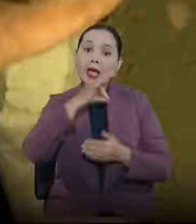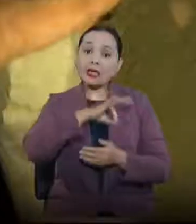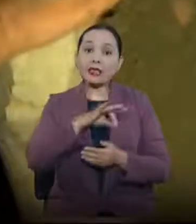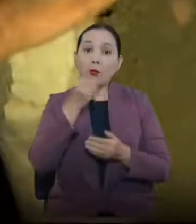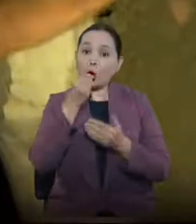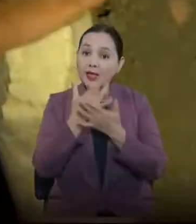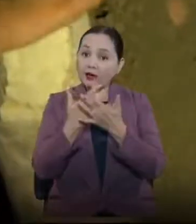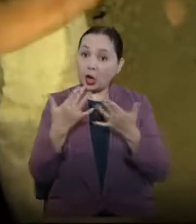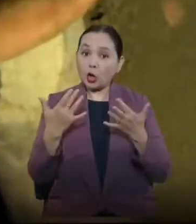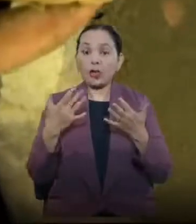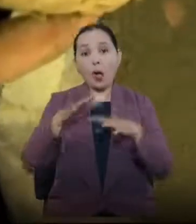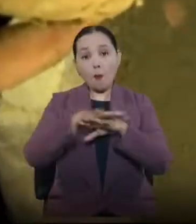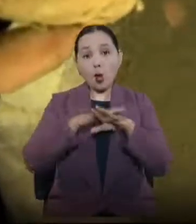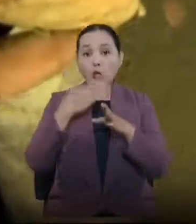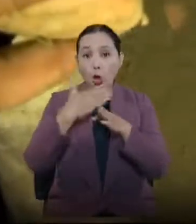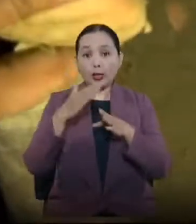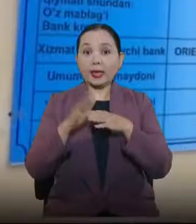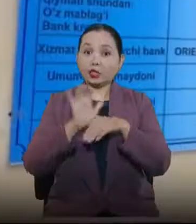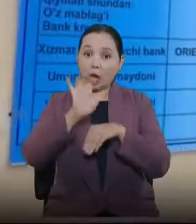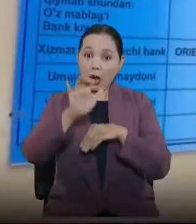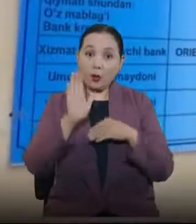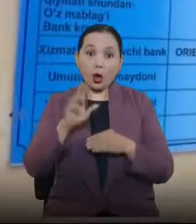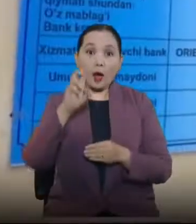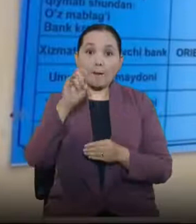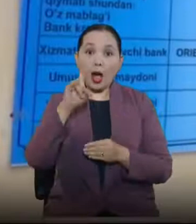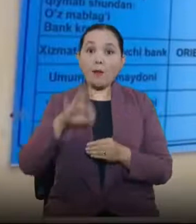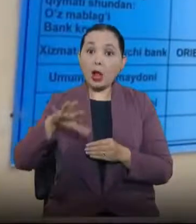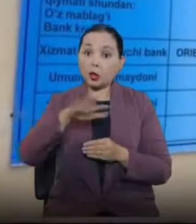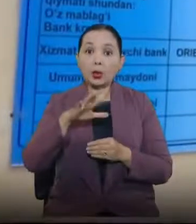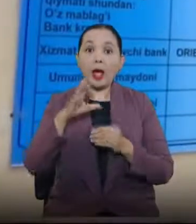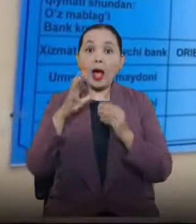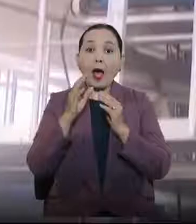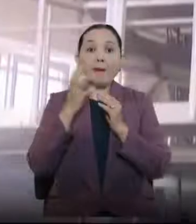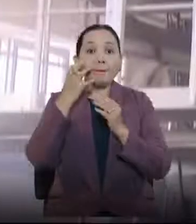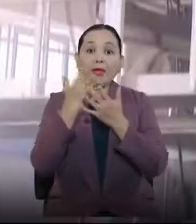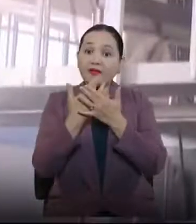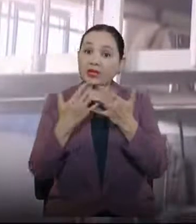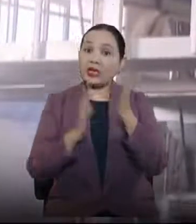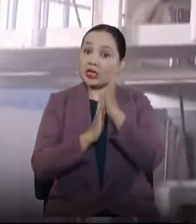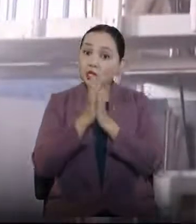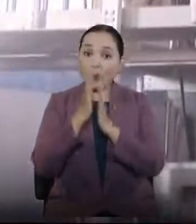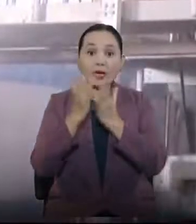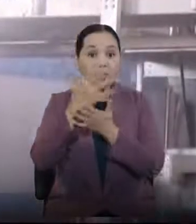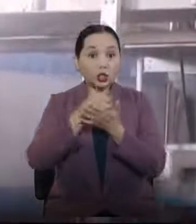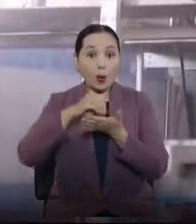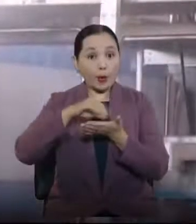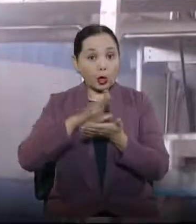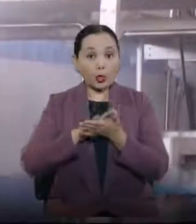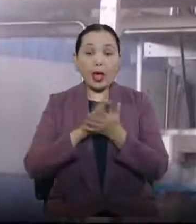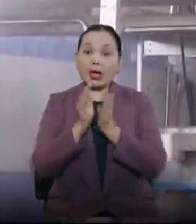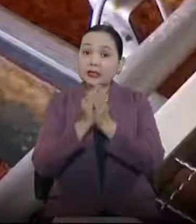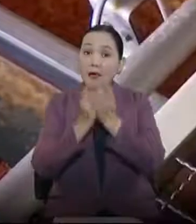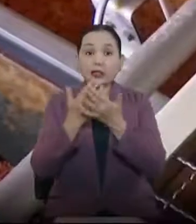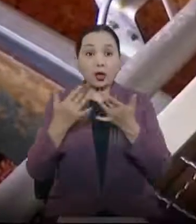tovarlari peshma-pesh bozor peshtoqlariga chiqarilmoqda. Bahmal tumanida asosan meva sabzavot yetishtirilishi hisobga olinib, hududda meva sabzavot